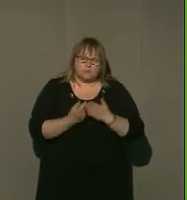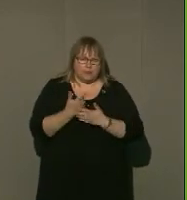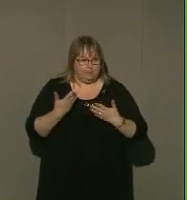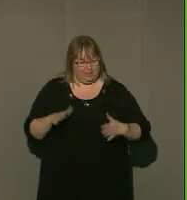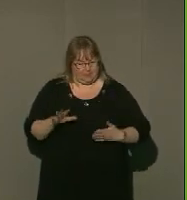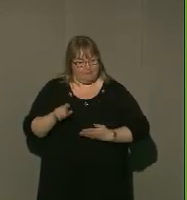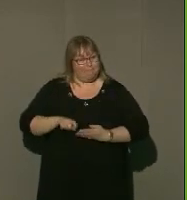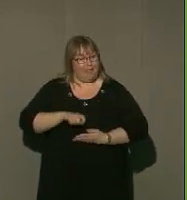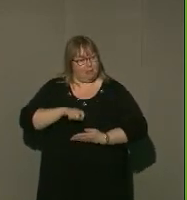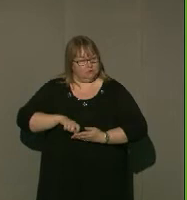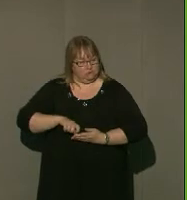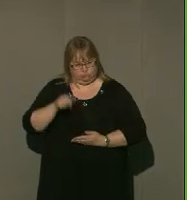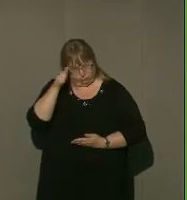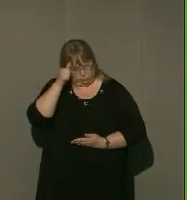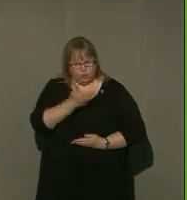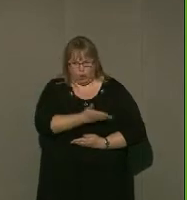know.